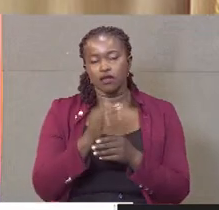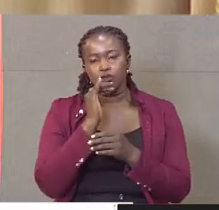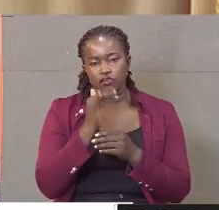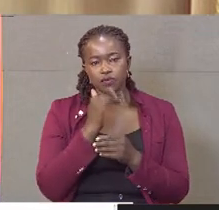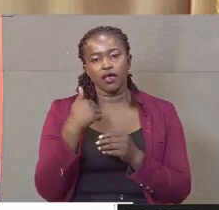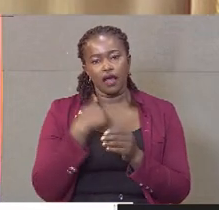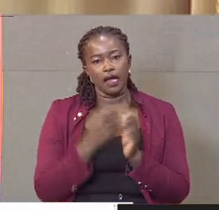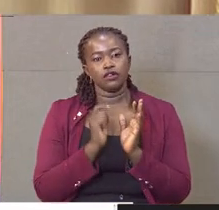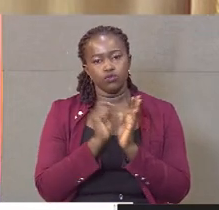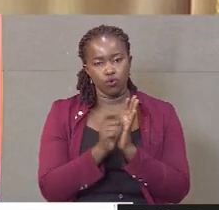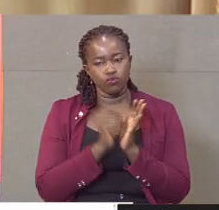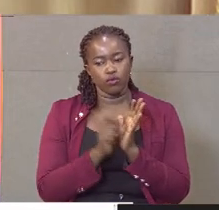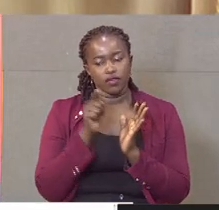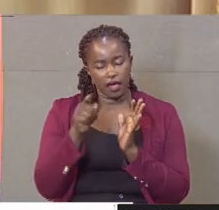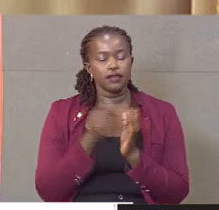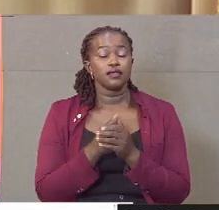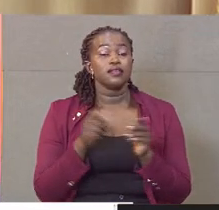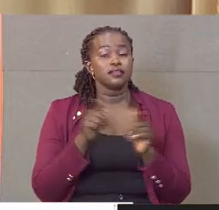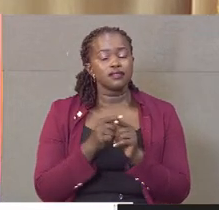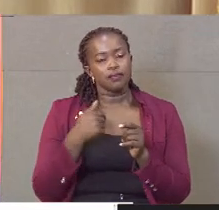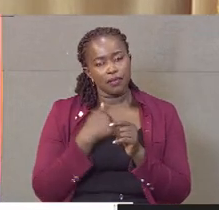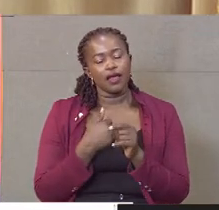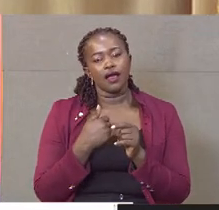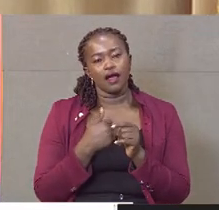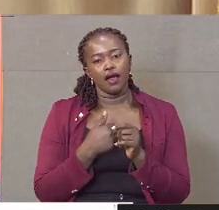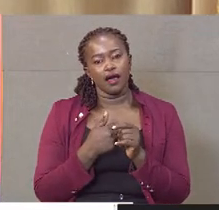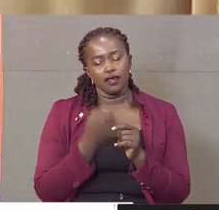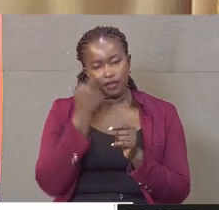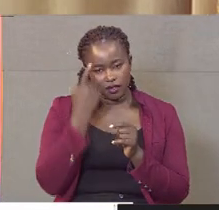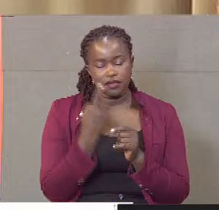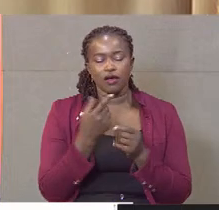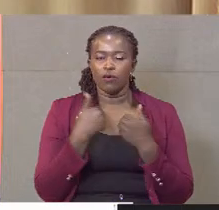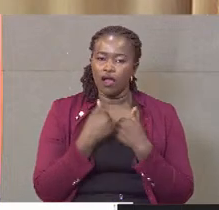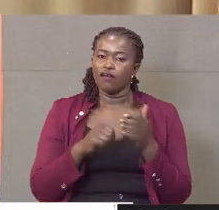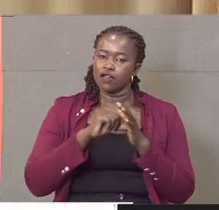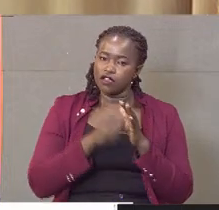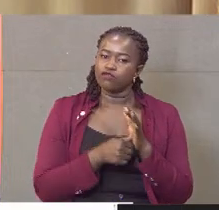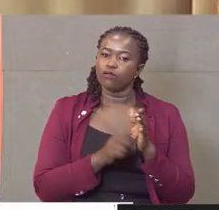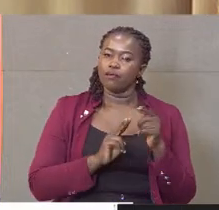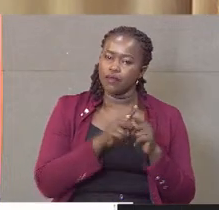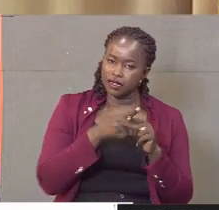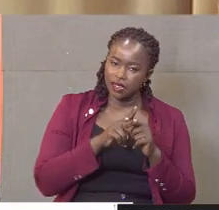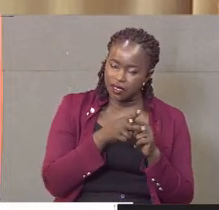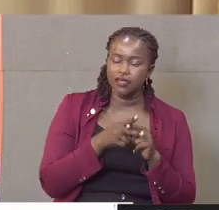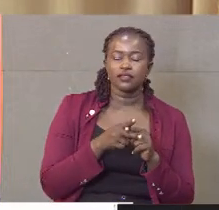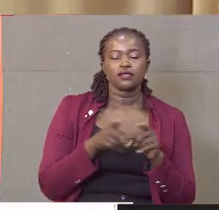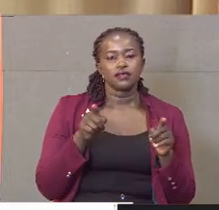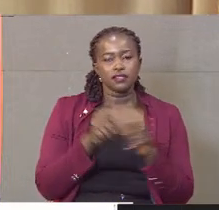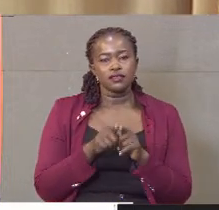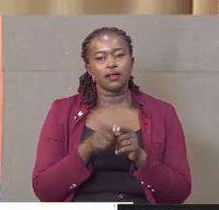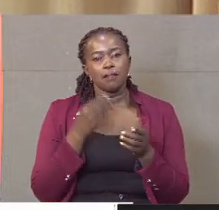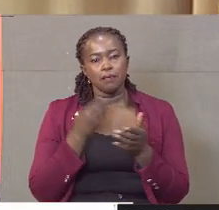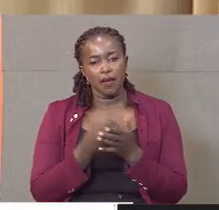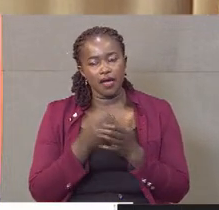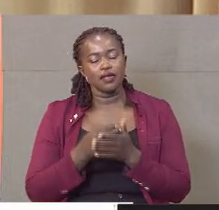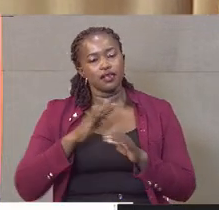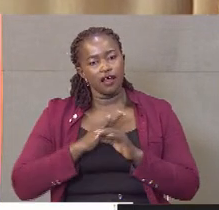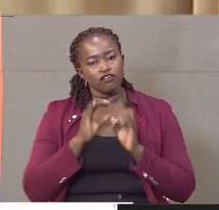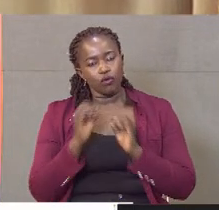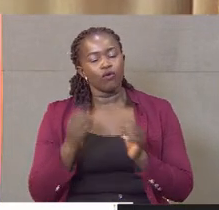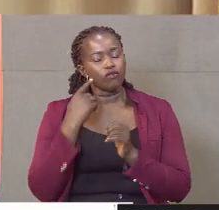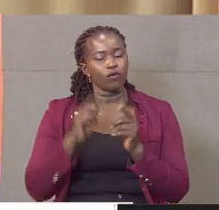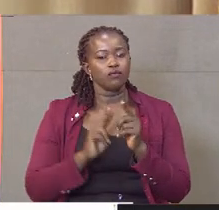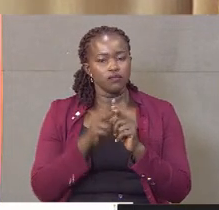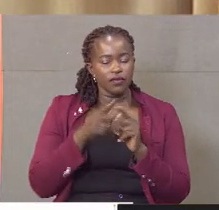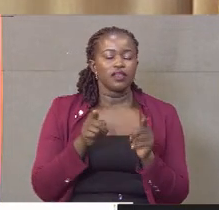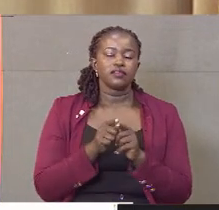that, and I again take note that we have the issue of maintenance and insufficient fundings of maintenance as well as the